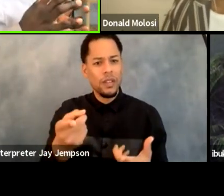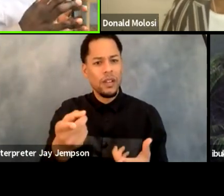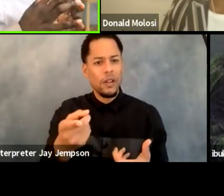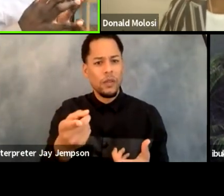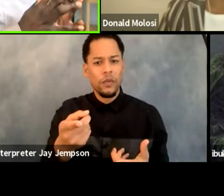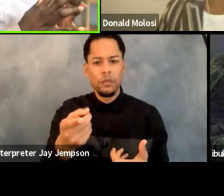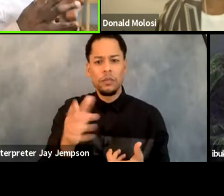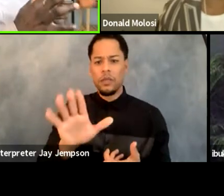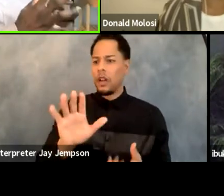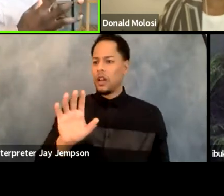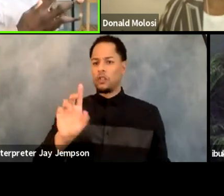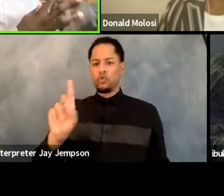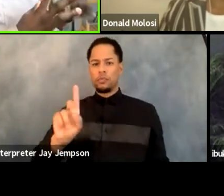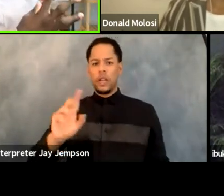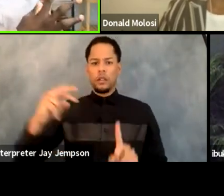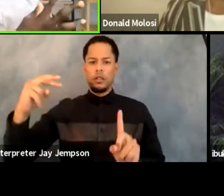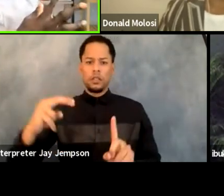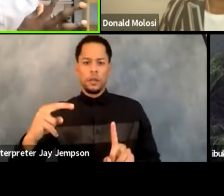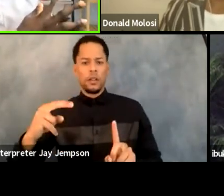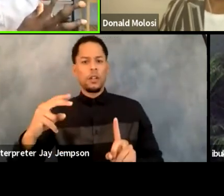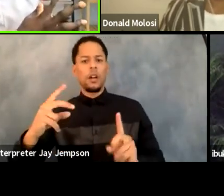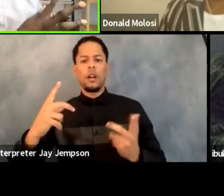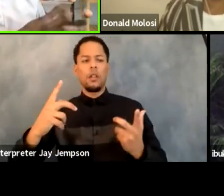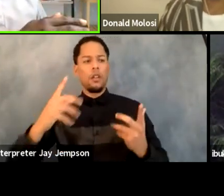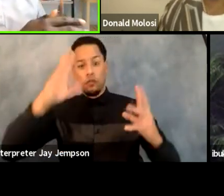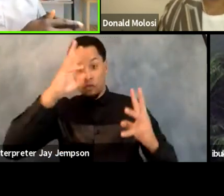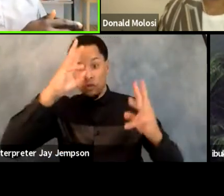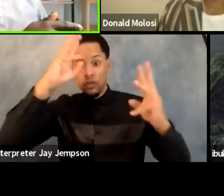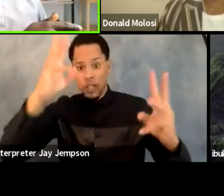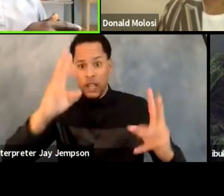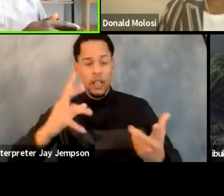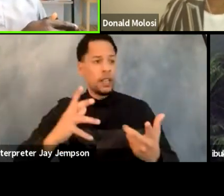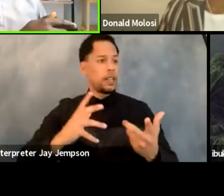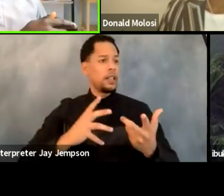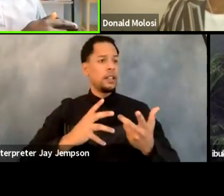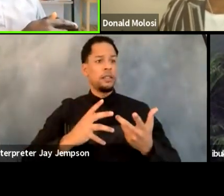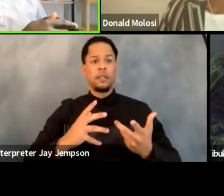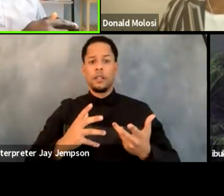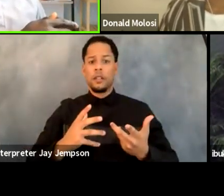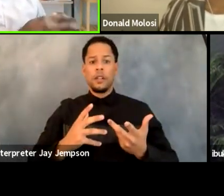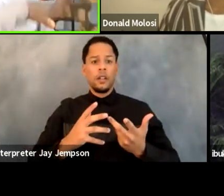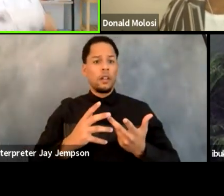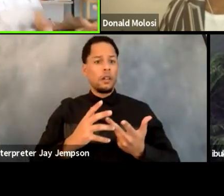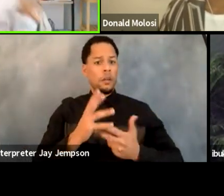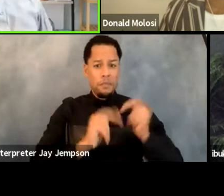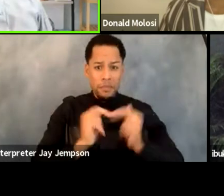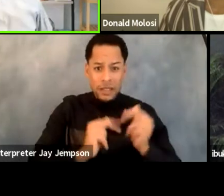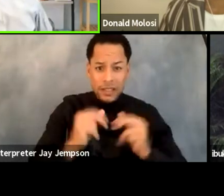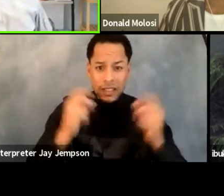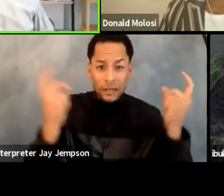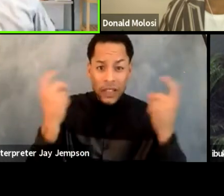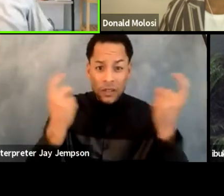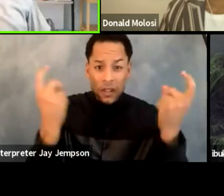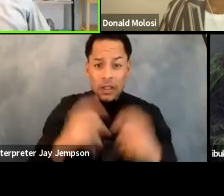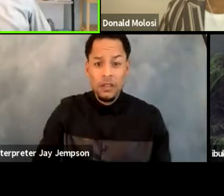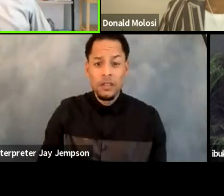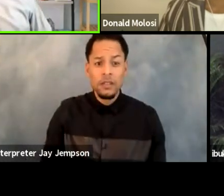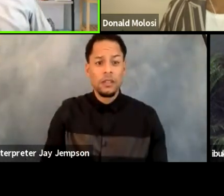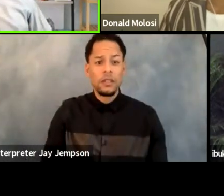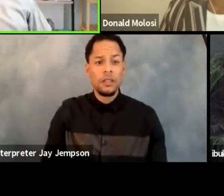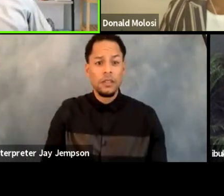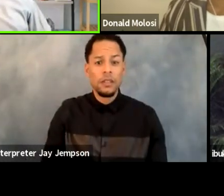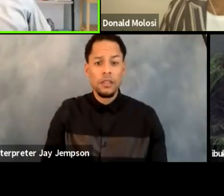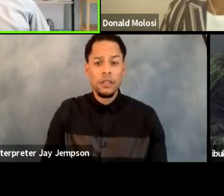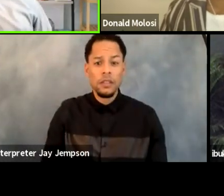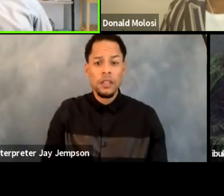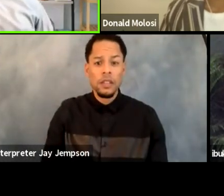dramaturgical perspective, curating programming festival or co-curating or co-programming festivals, and then being part of other